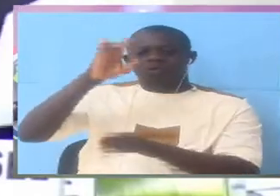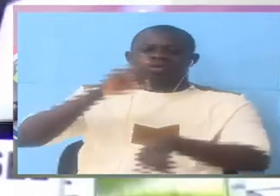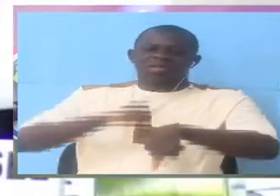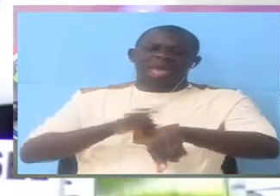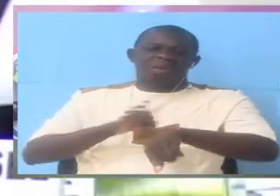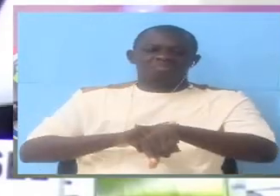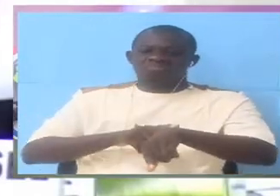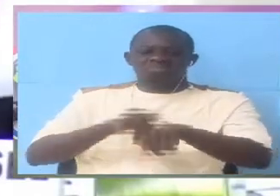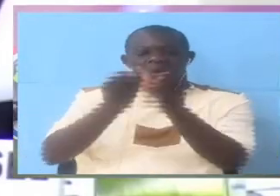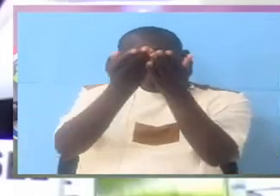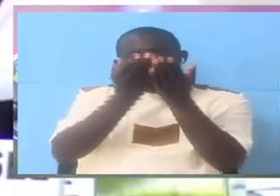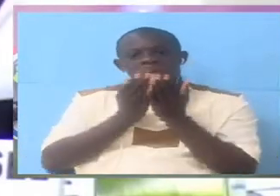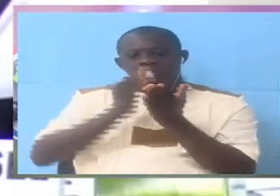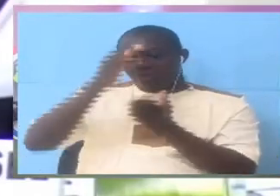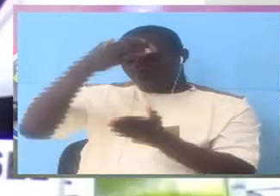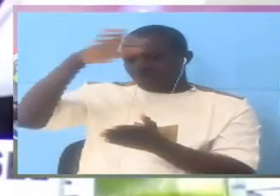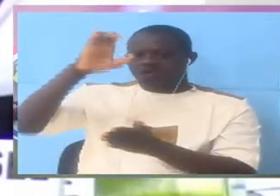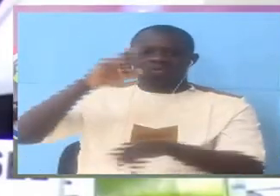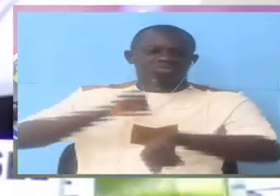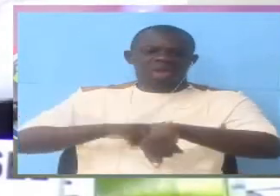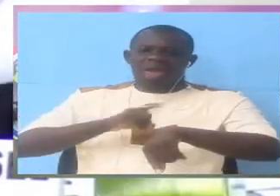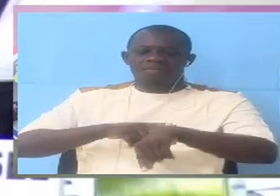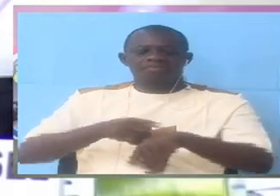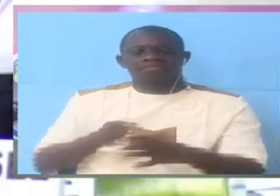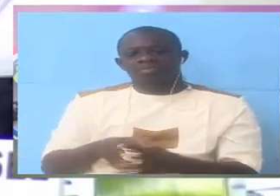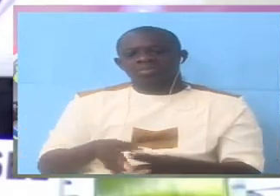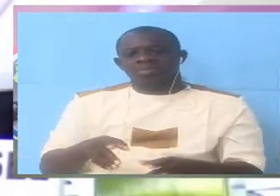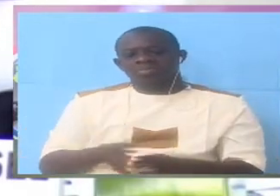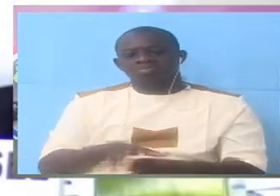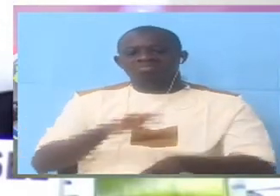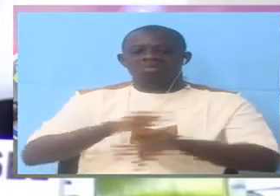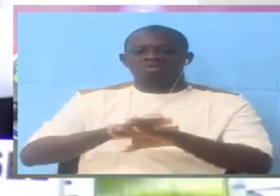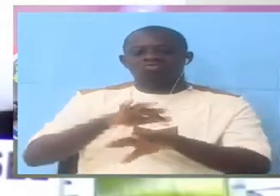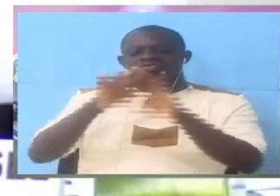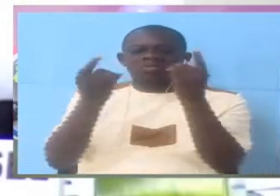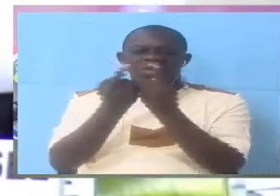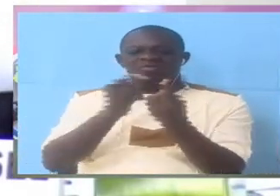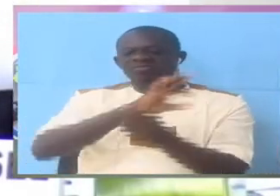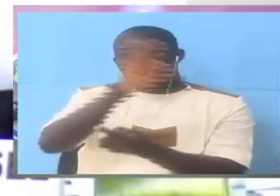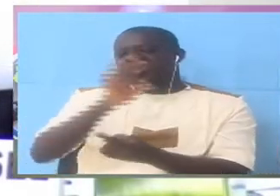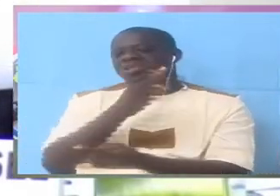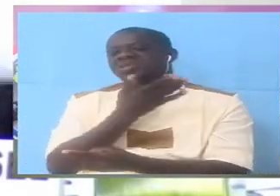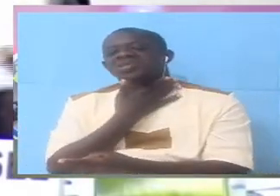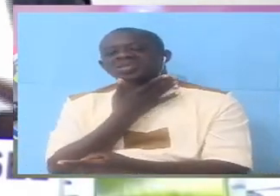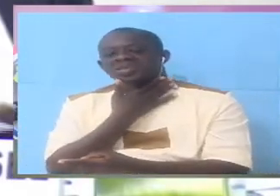just wasting the commission's time on very simple issues.